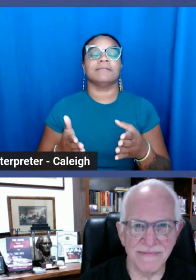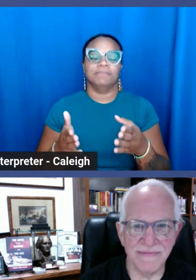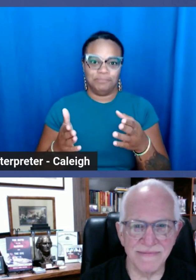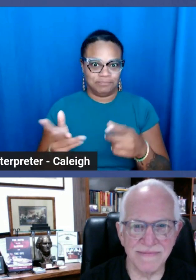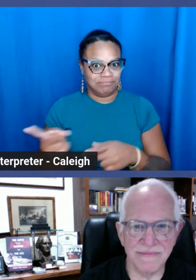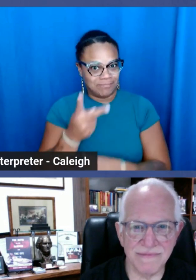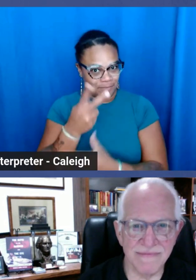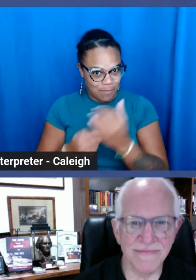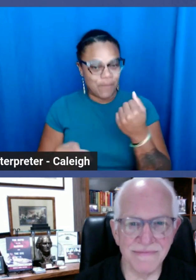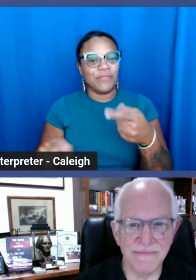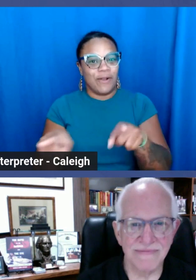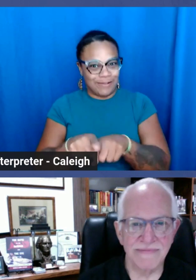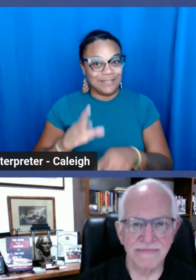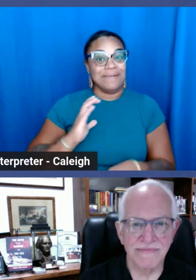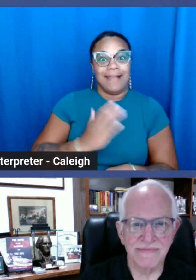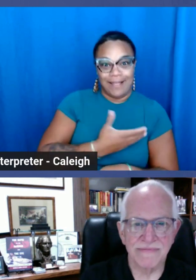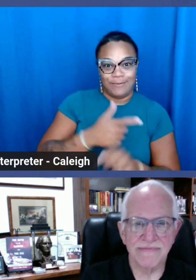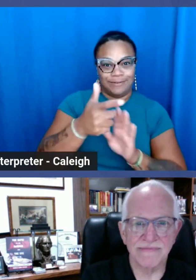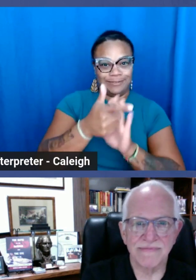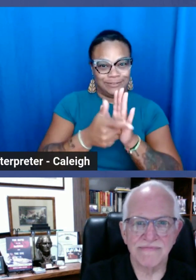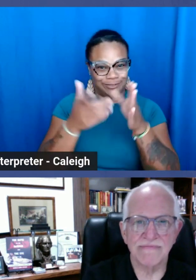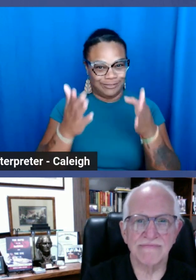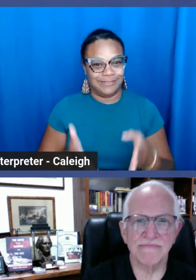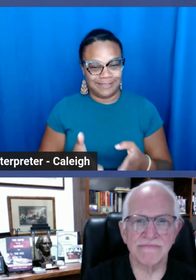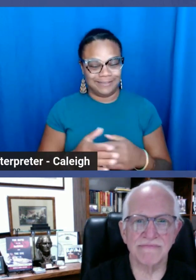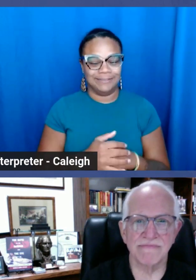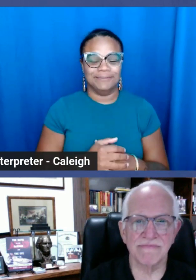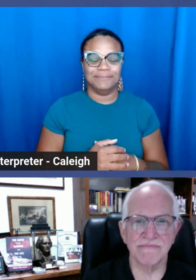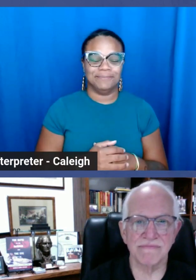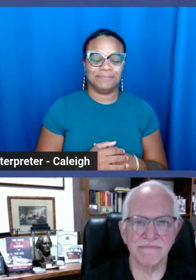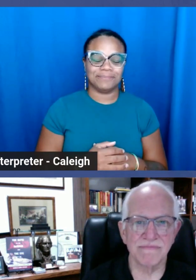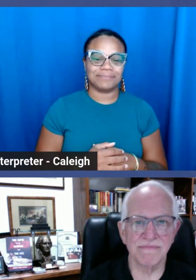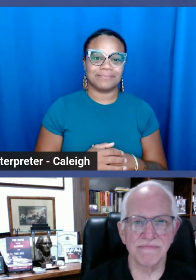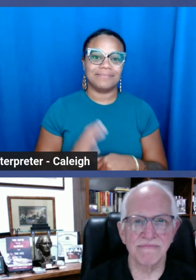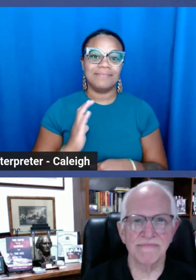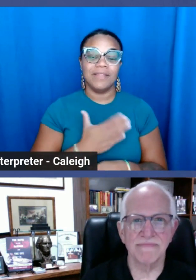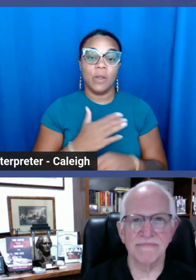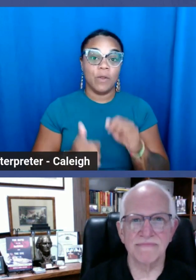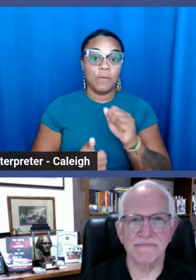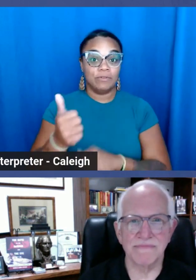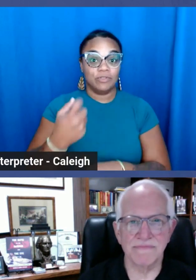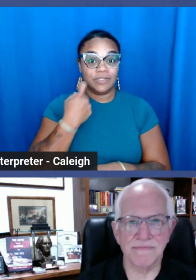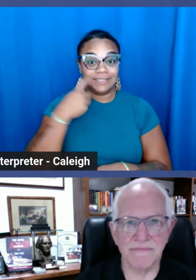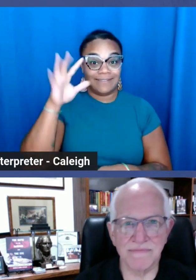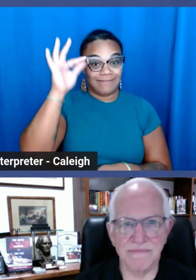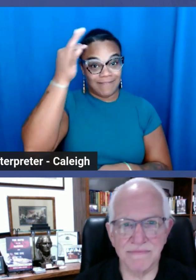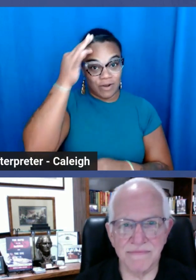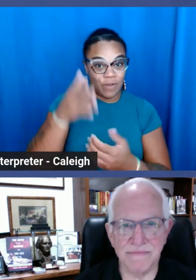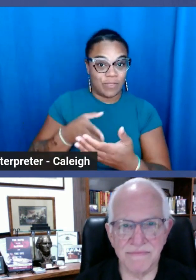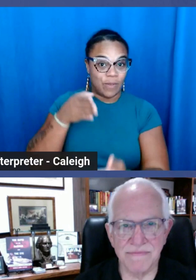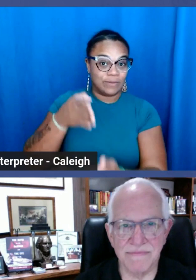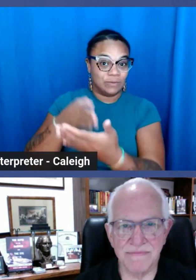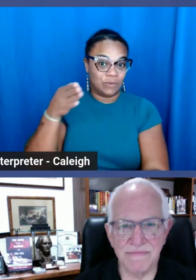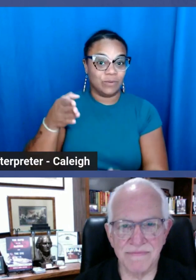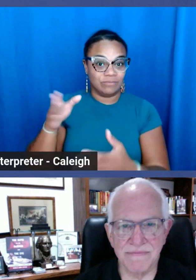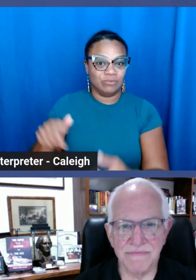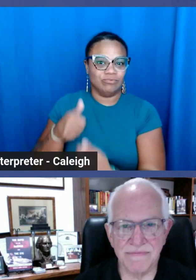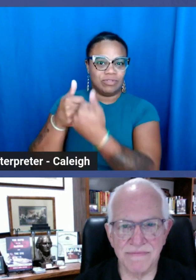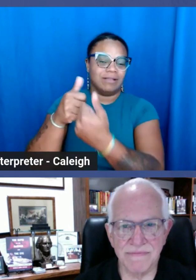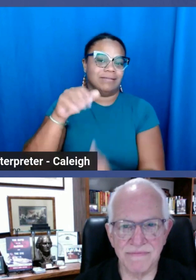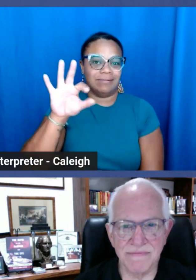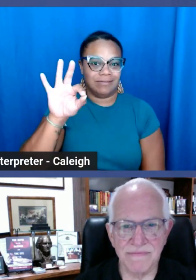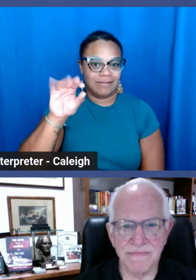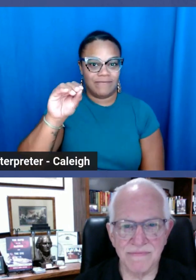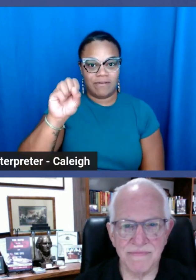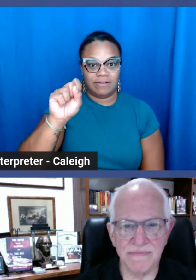be Woodhull's attorneys in our most recent federal lawsuit, the challenge to FOSTA.